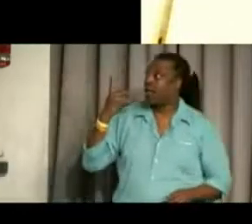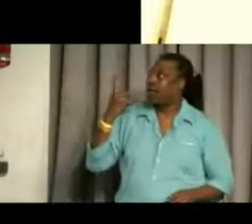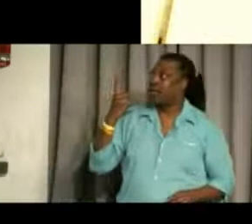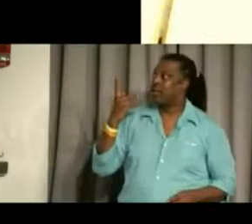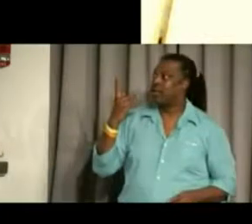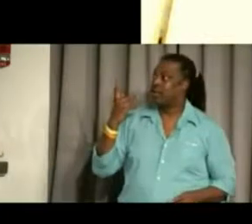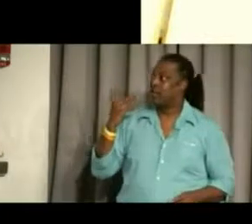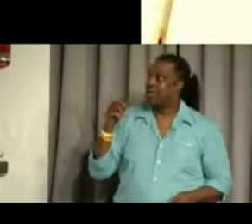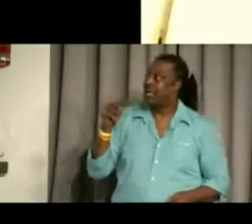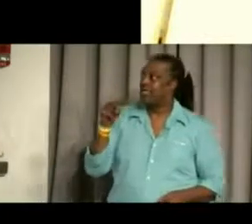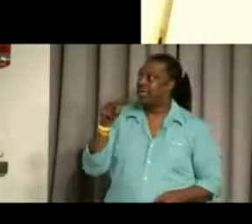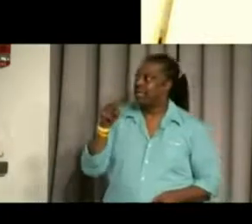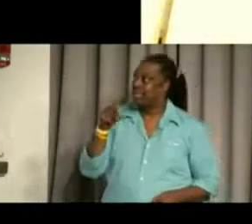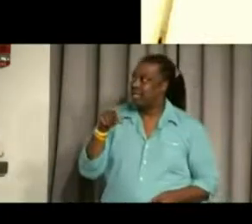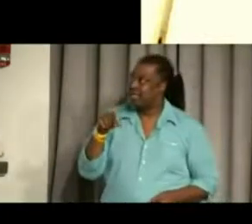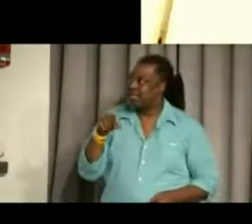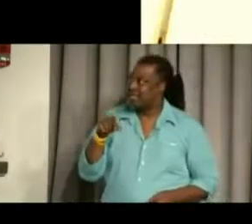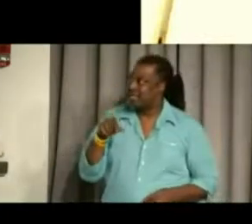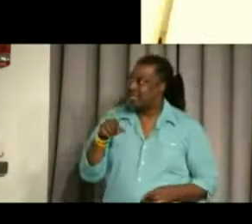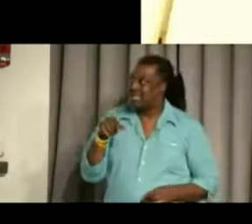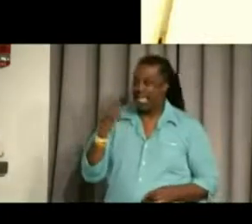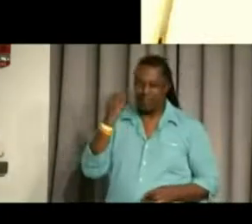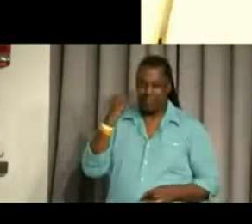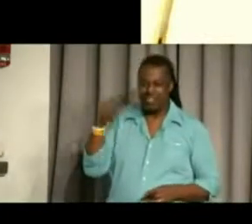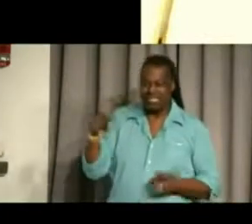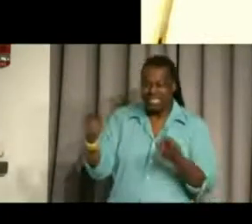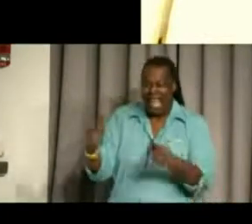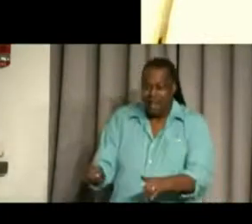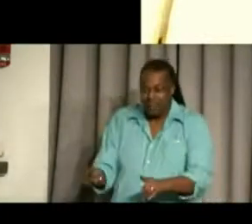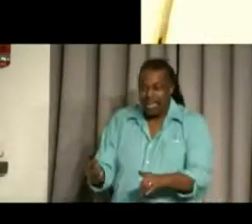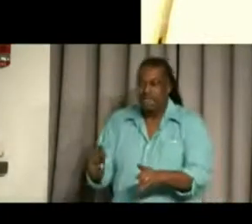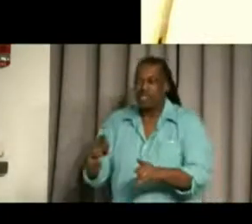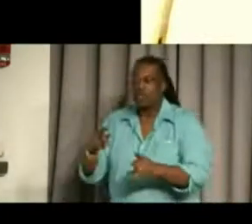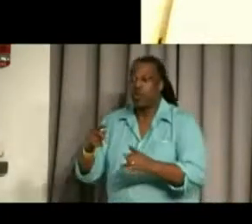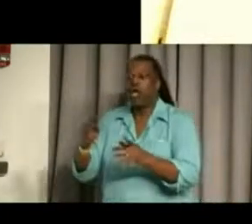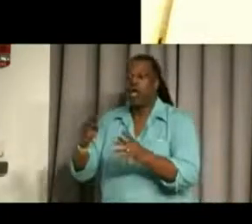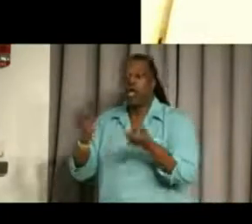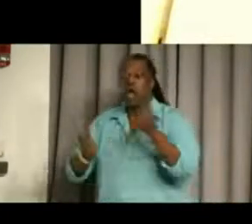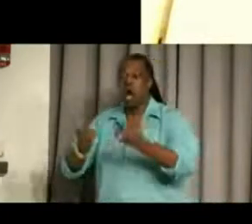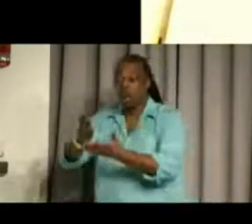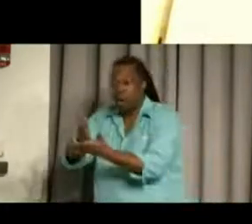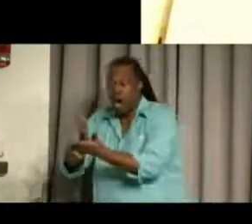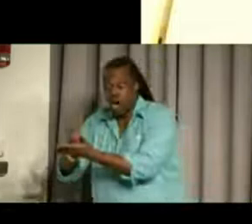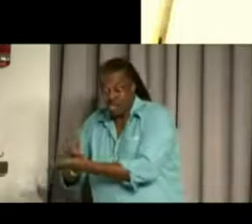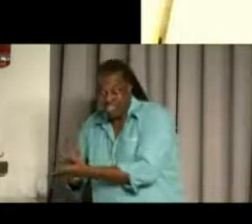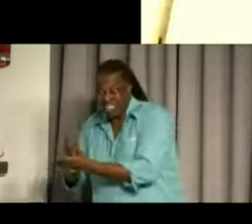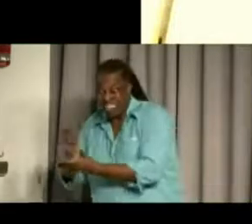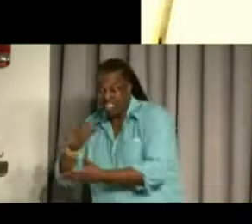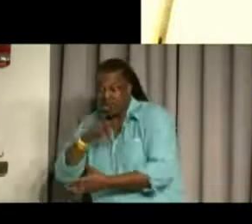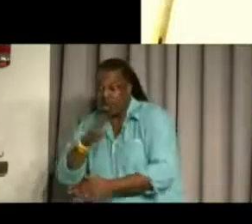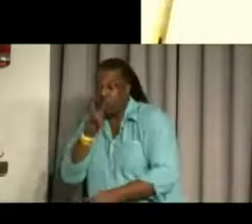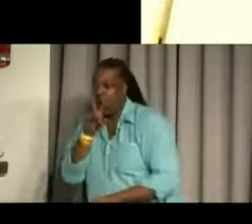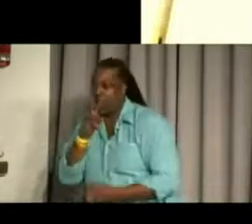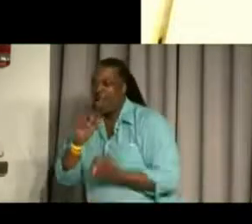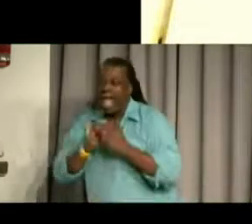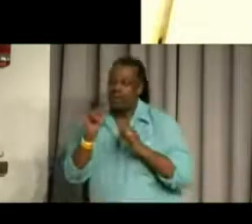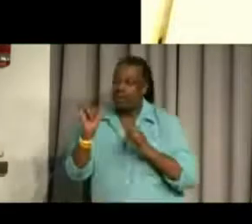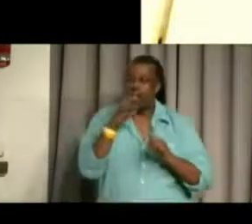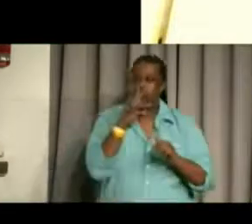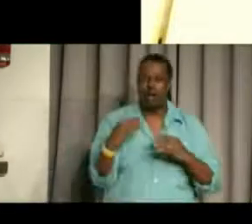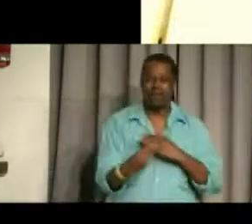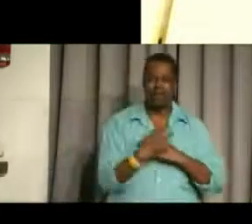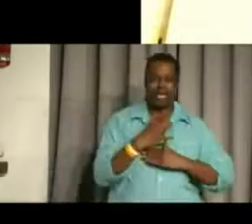to parts, automobile parts, what is it doing to our bodies? And the emergency manager said, that's apples and oranges.